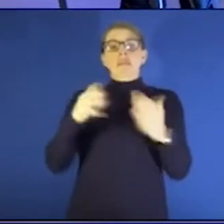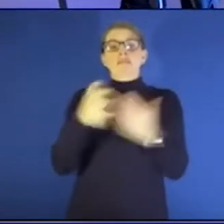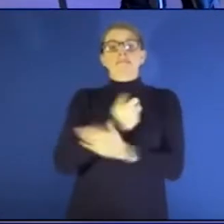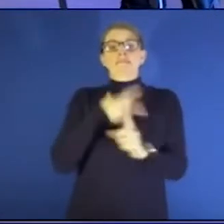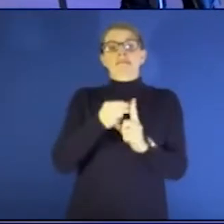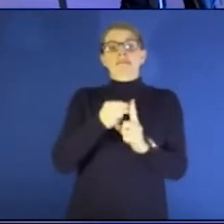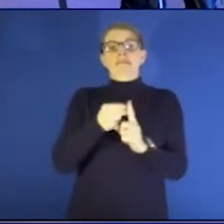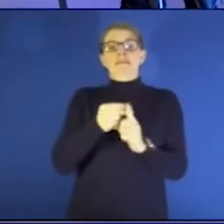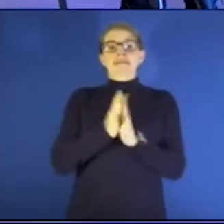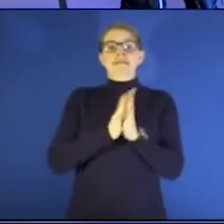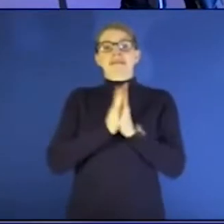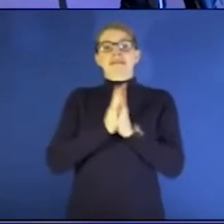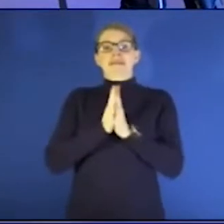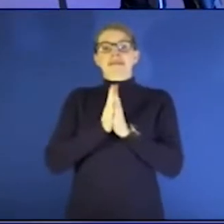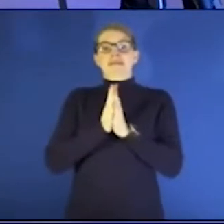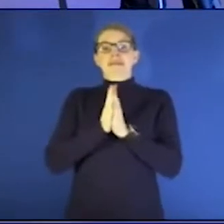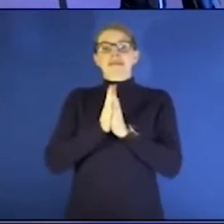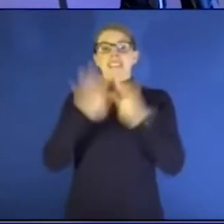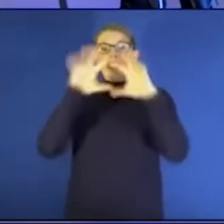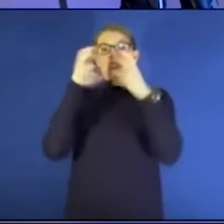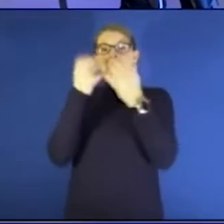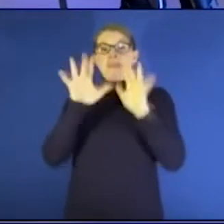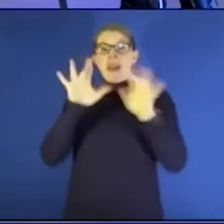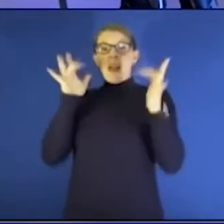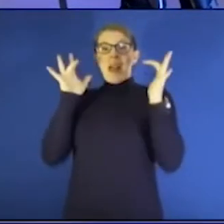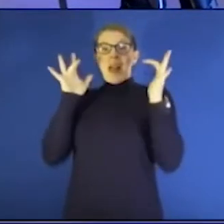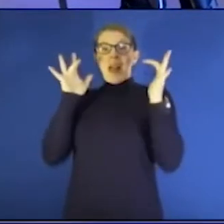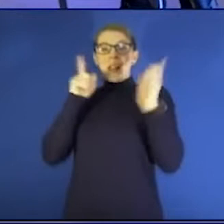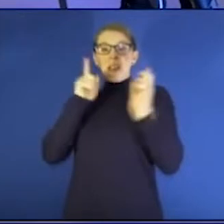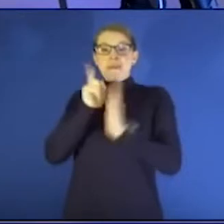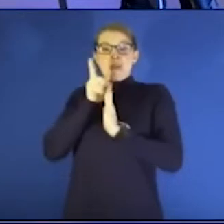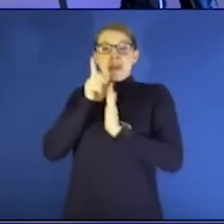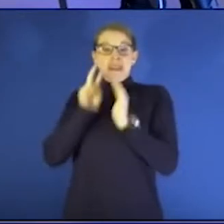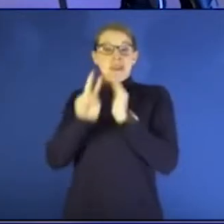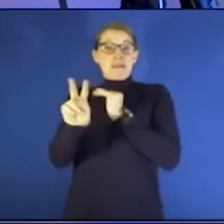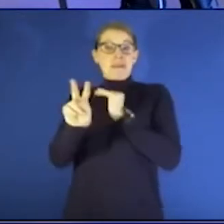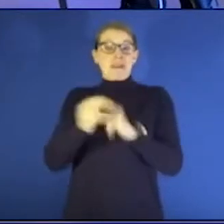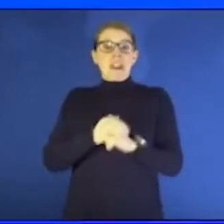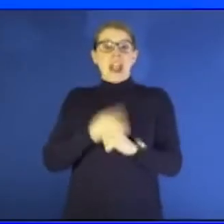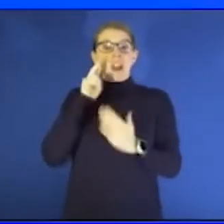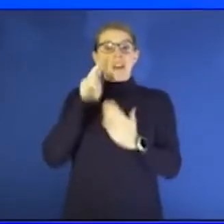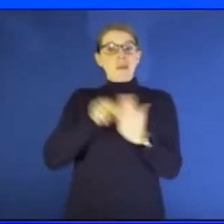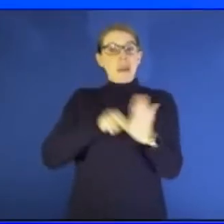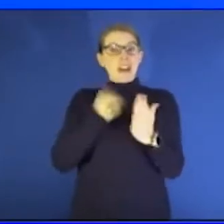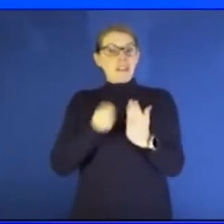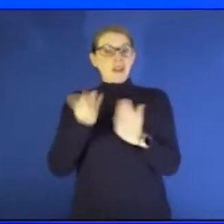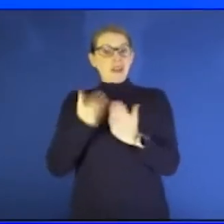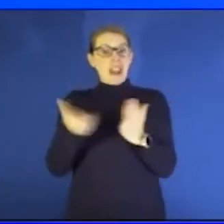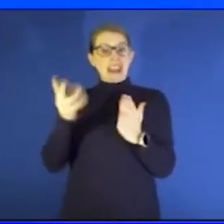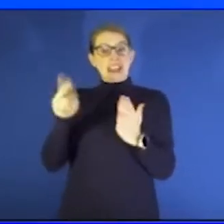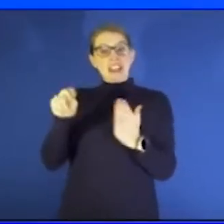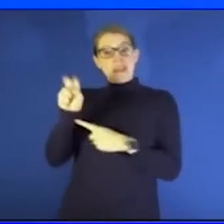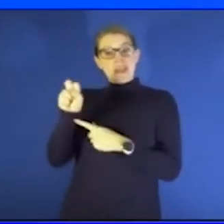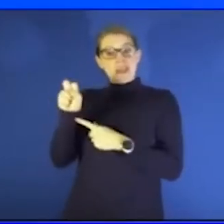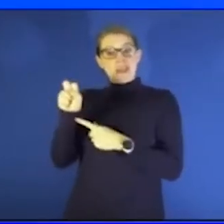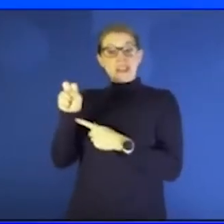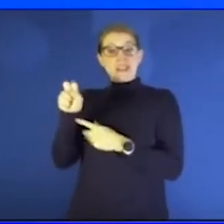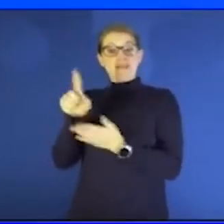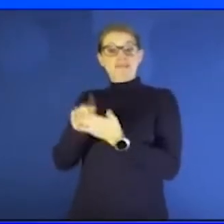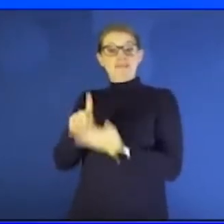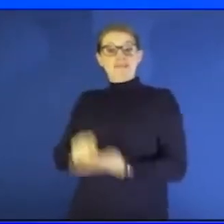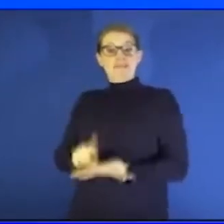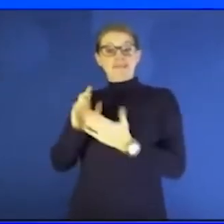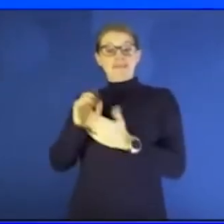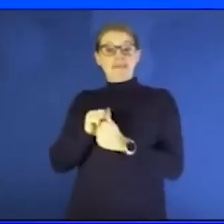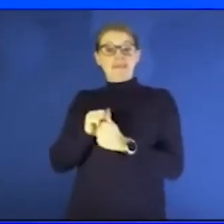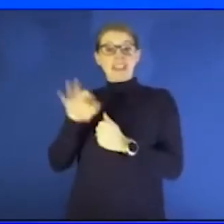ball moment. Here we go. I know, this is a really great question. I have read some things in the news that the FDA